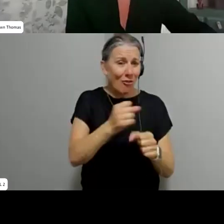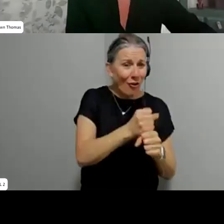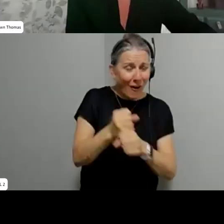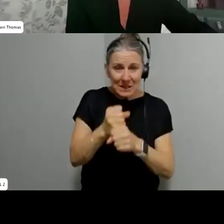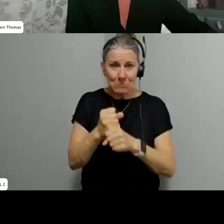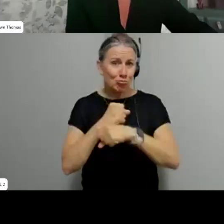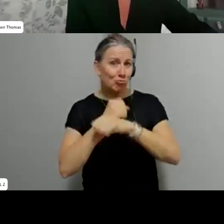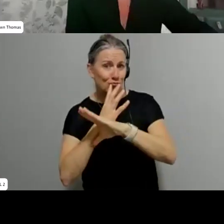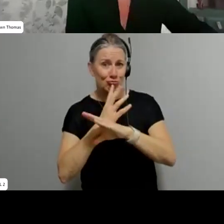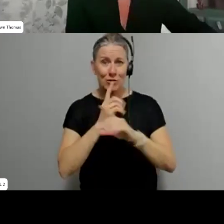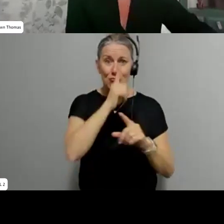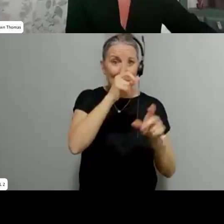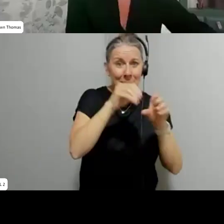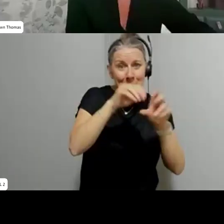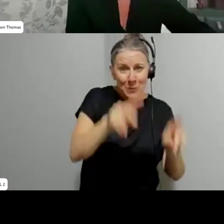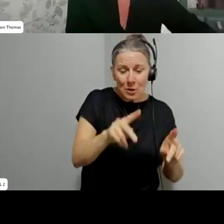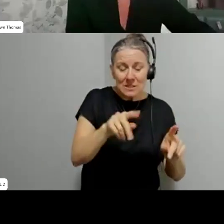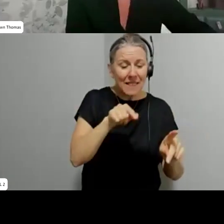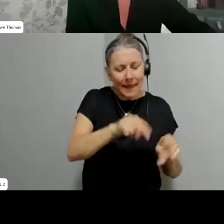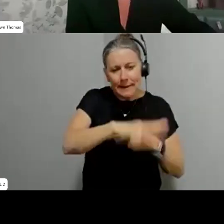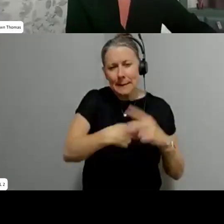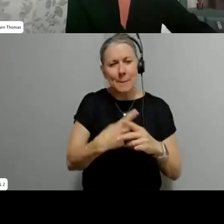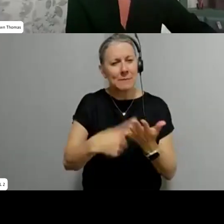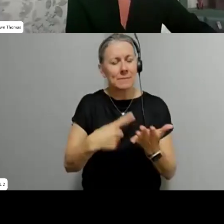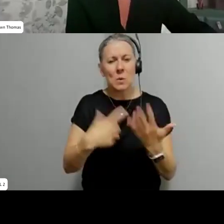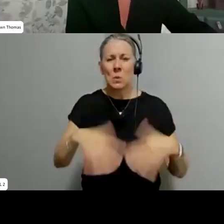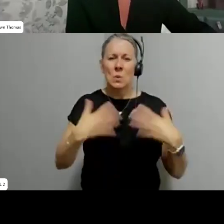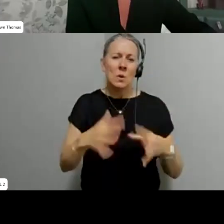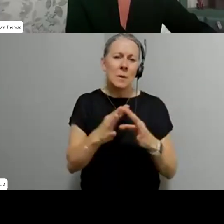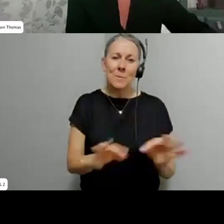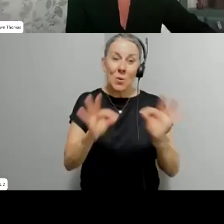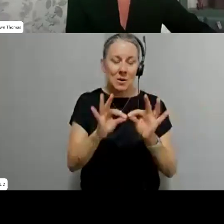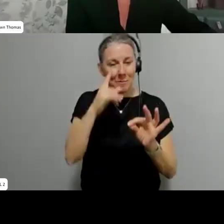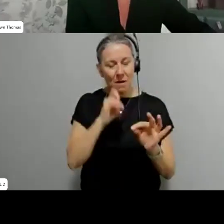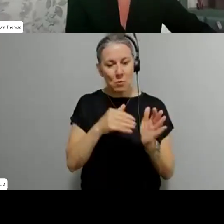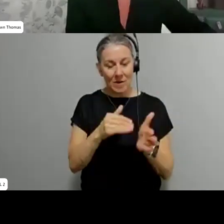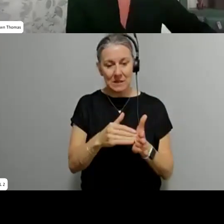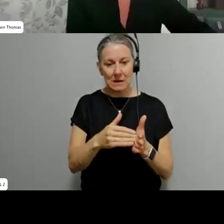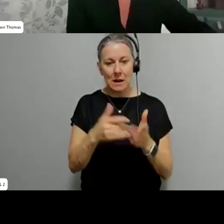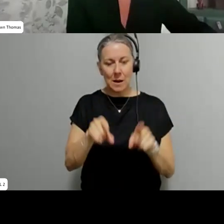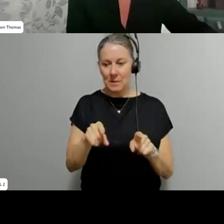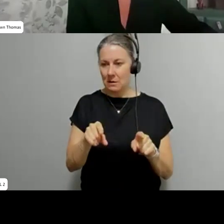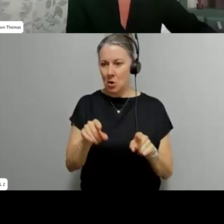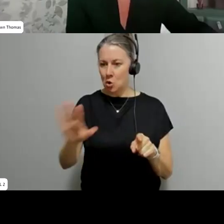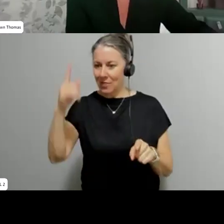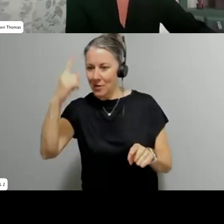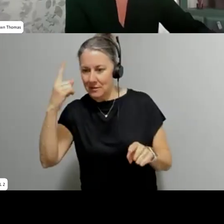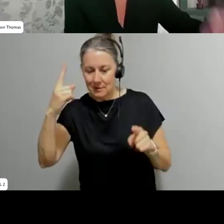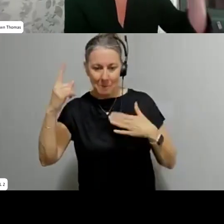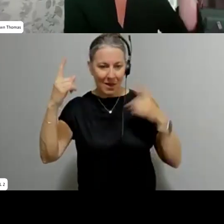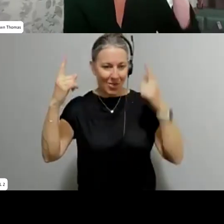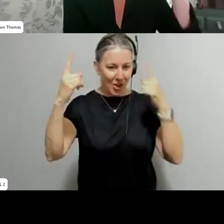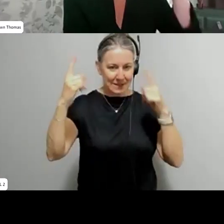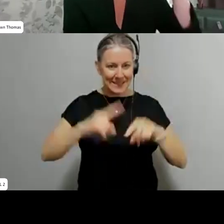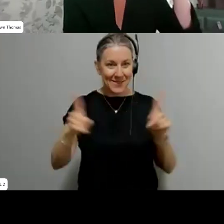or real, are really important, because sometimes you find that you're thinking about the same things in different ways, and you need